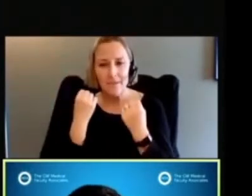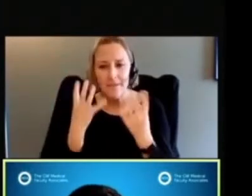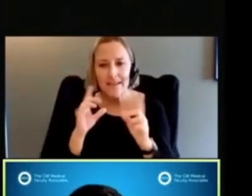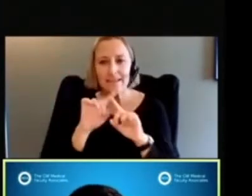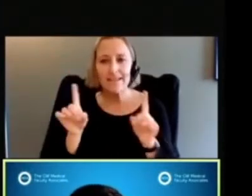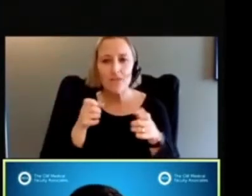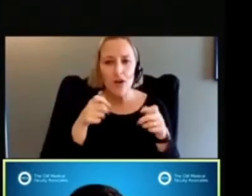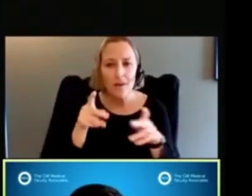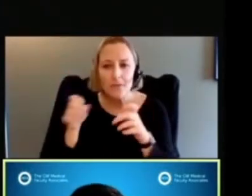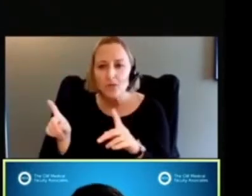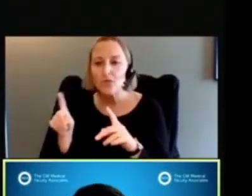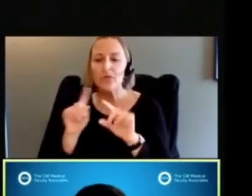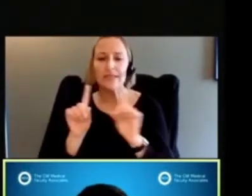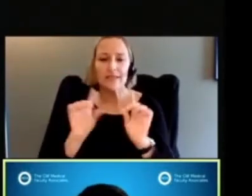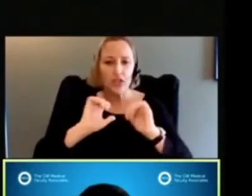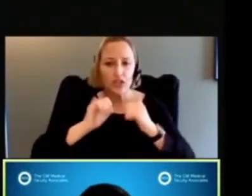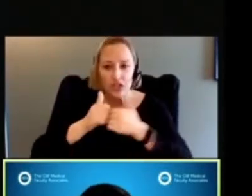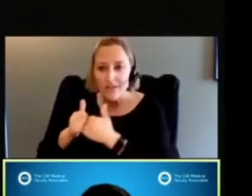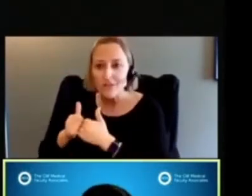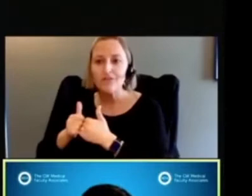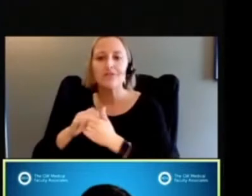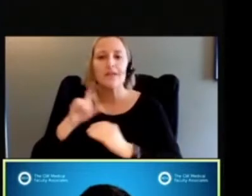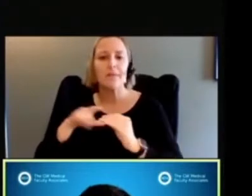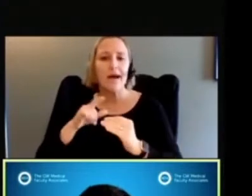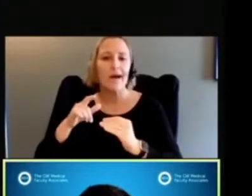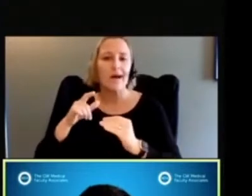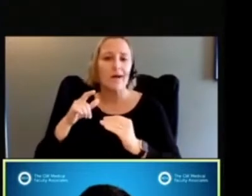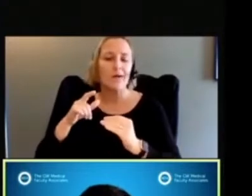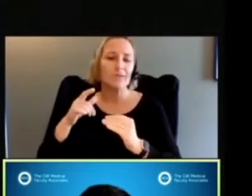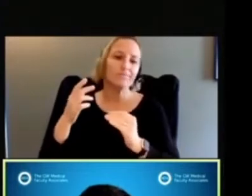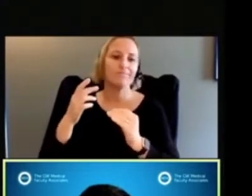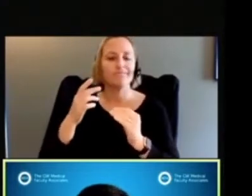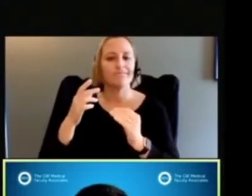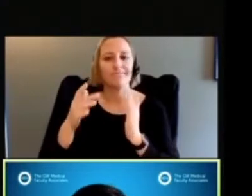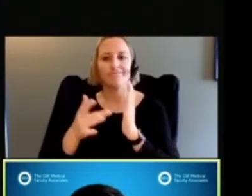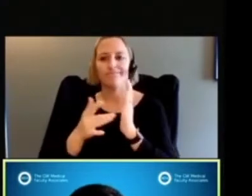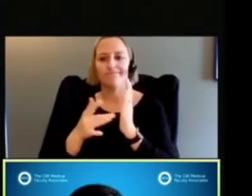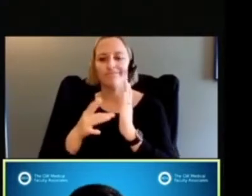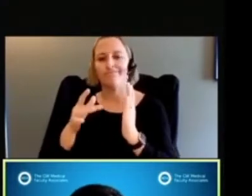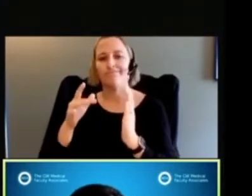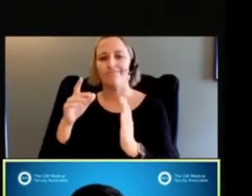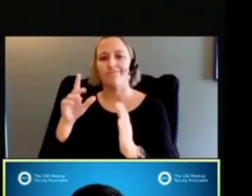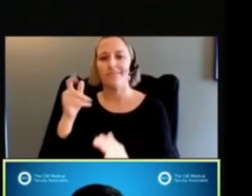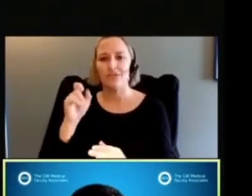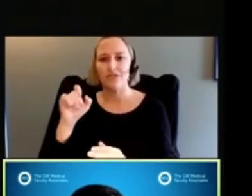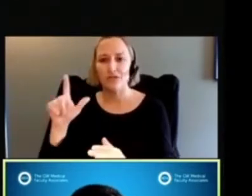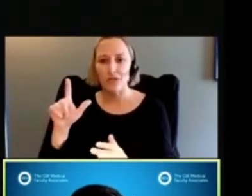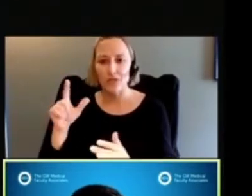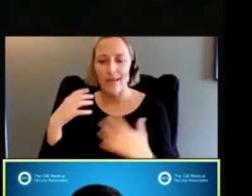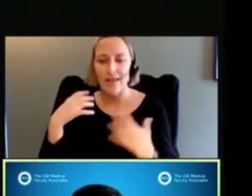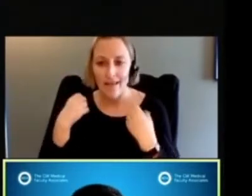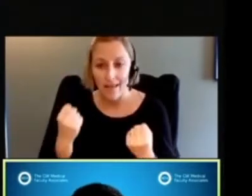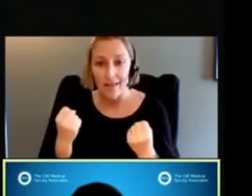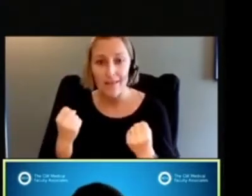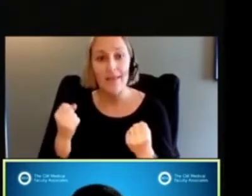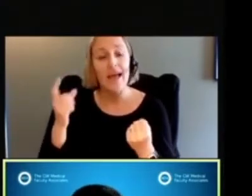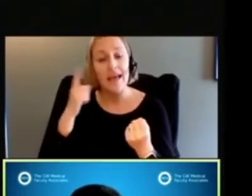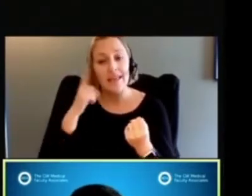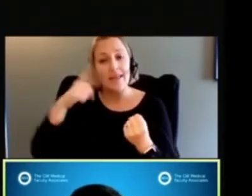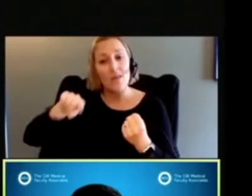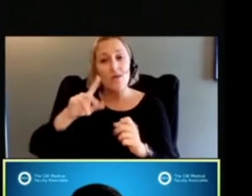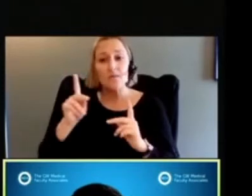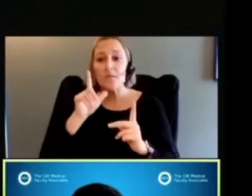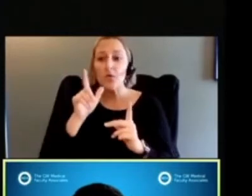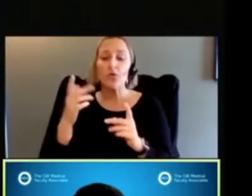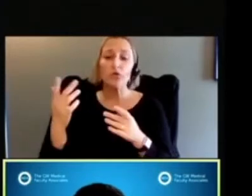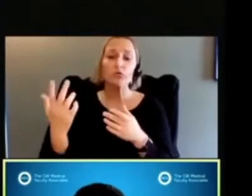with using digital health. I think the students who were able to spend time with us out in the community, just their comfort